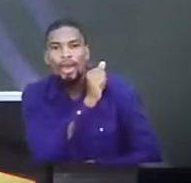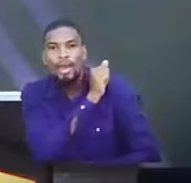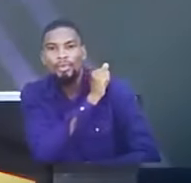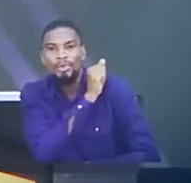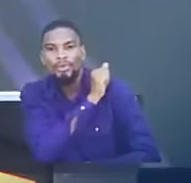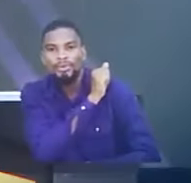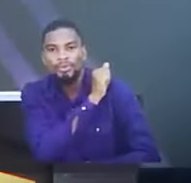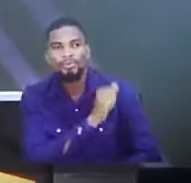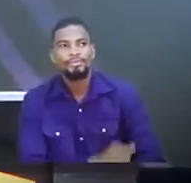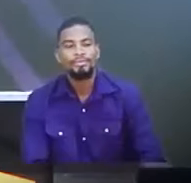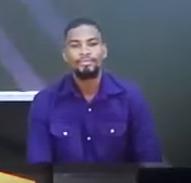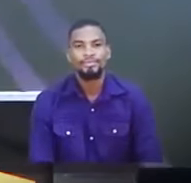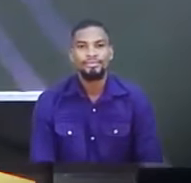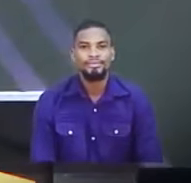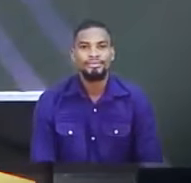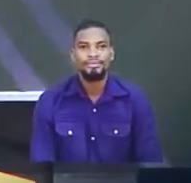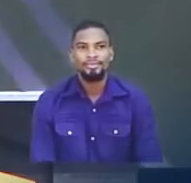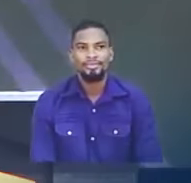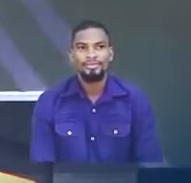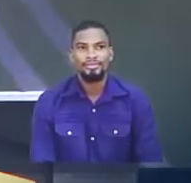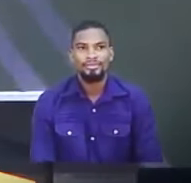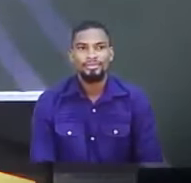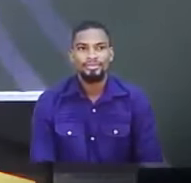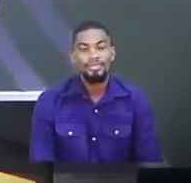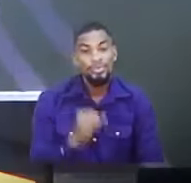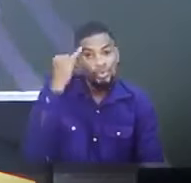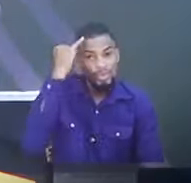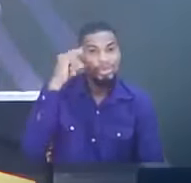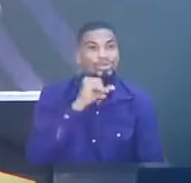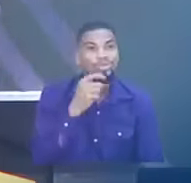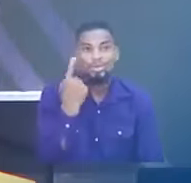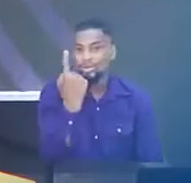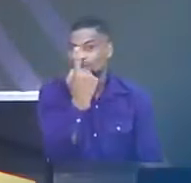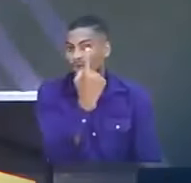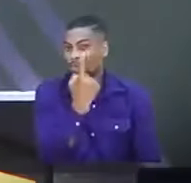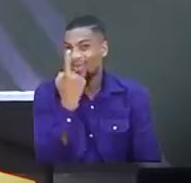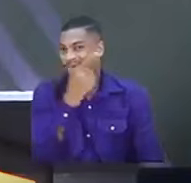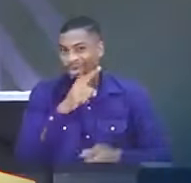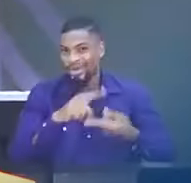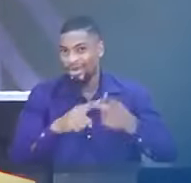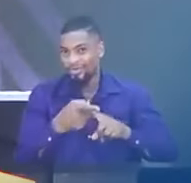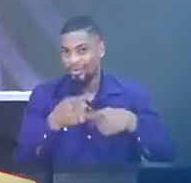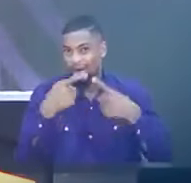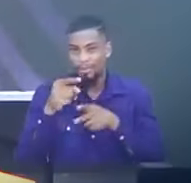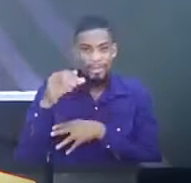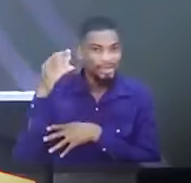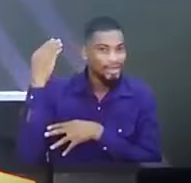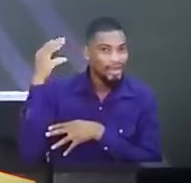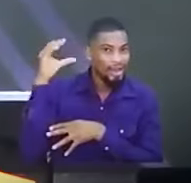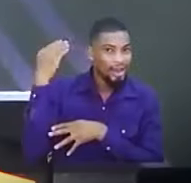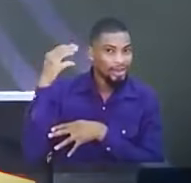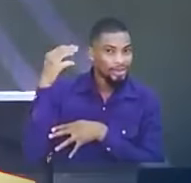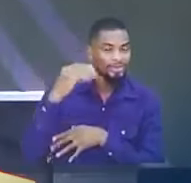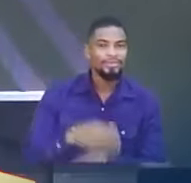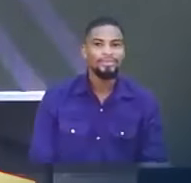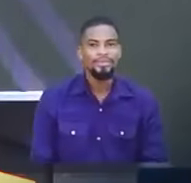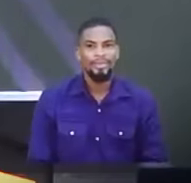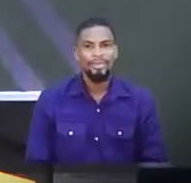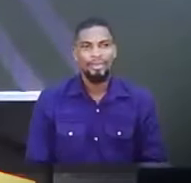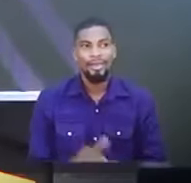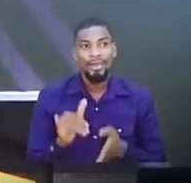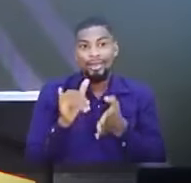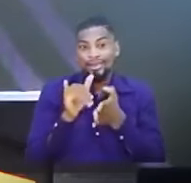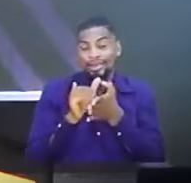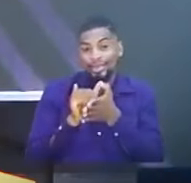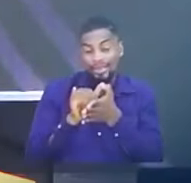Now, Jonadab was not only a friend, he was also a cousin. So because he was the son of